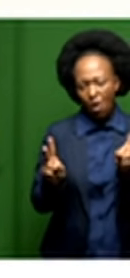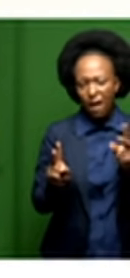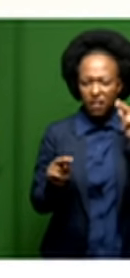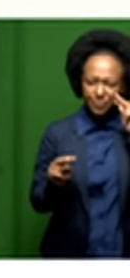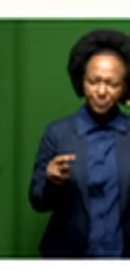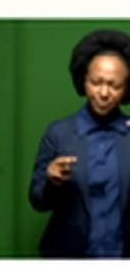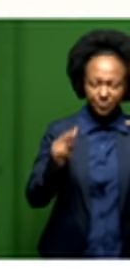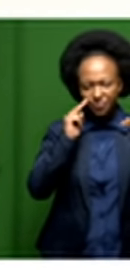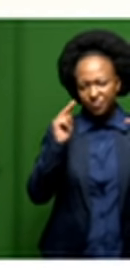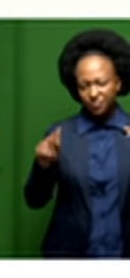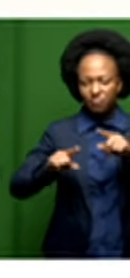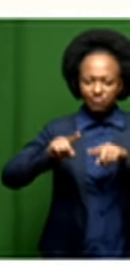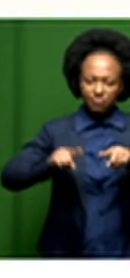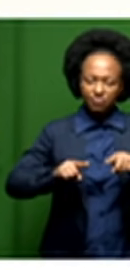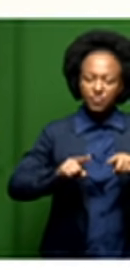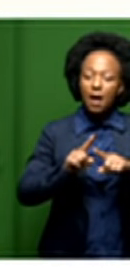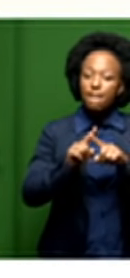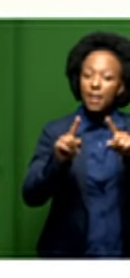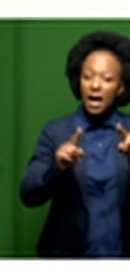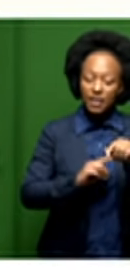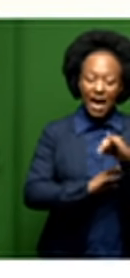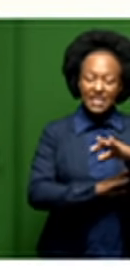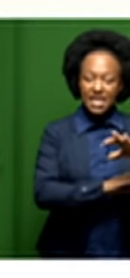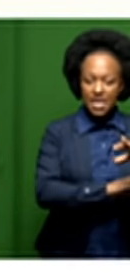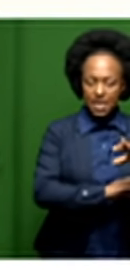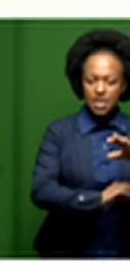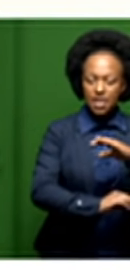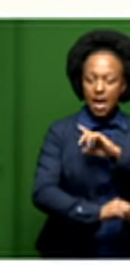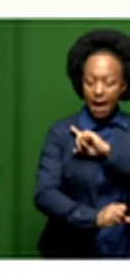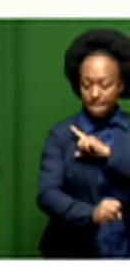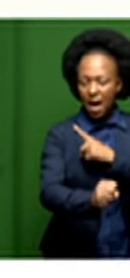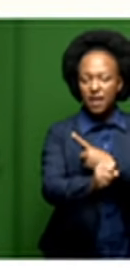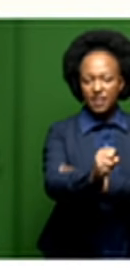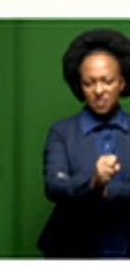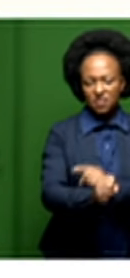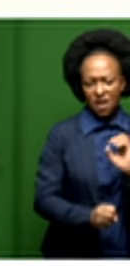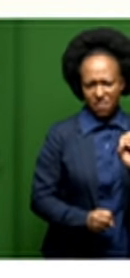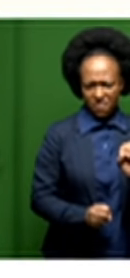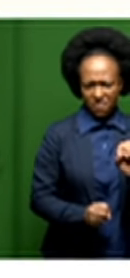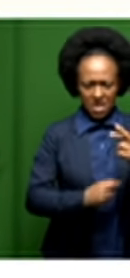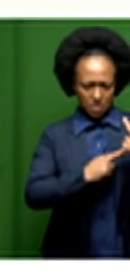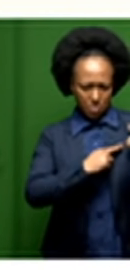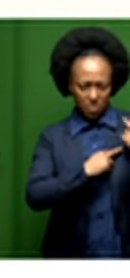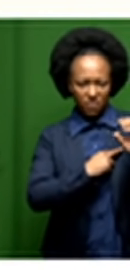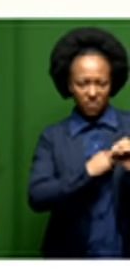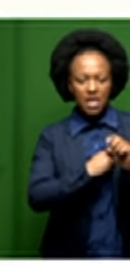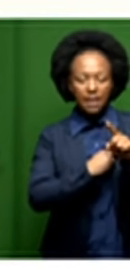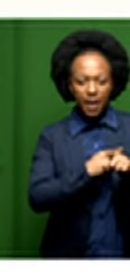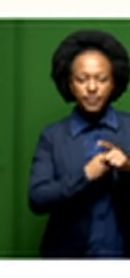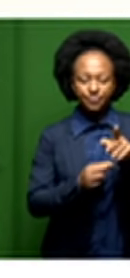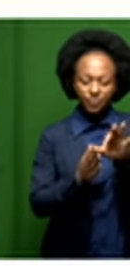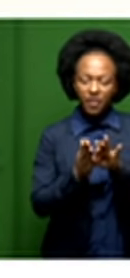But I know the IEC has got a mandate. And the mandate of the IEC is to ensure that they run regular